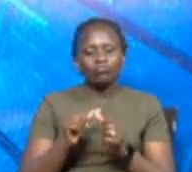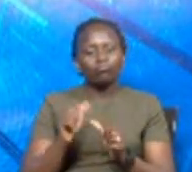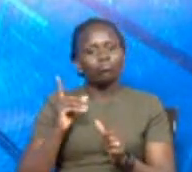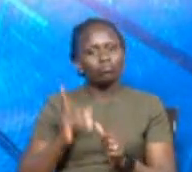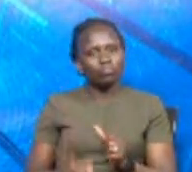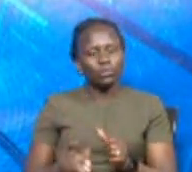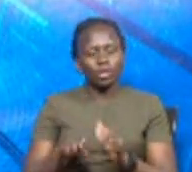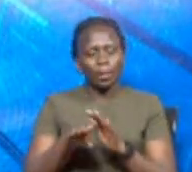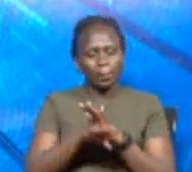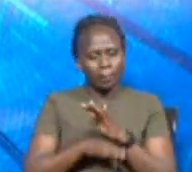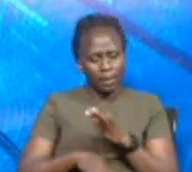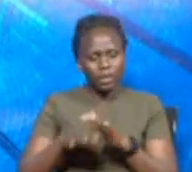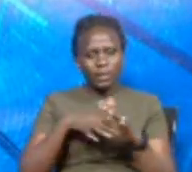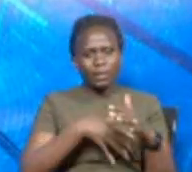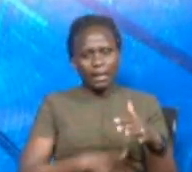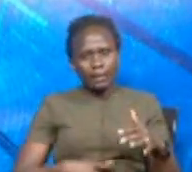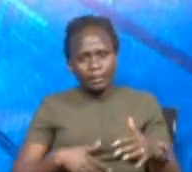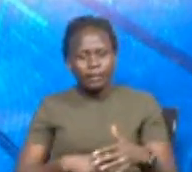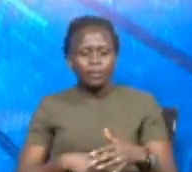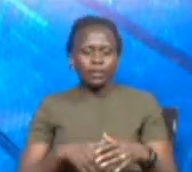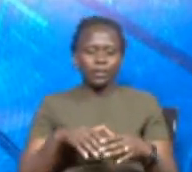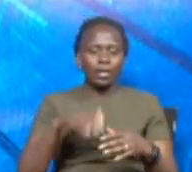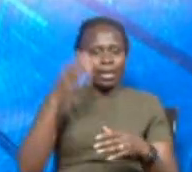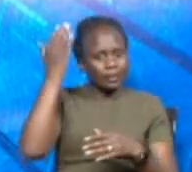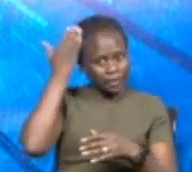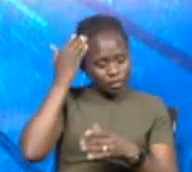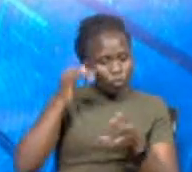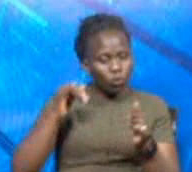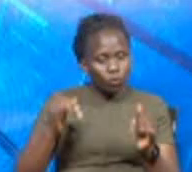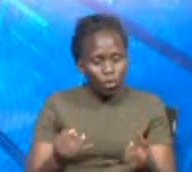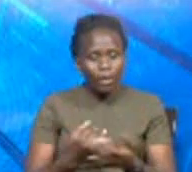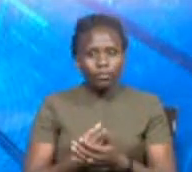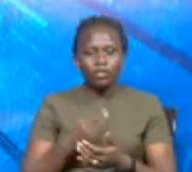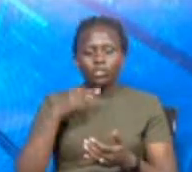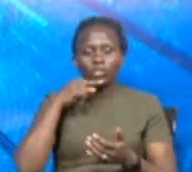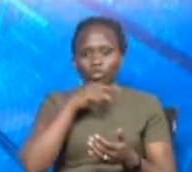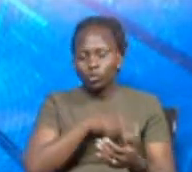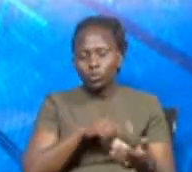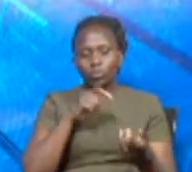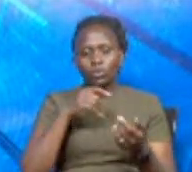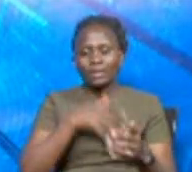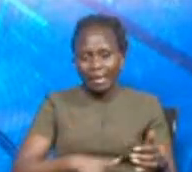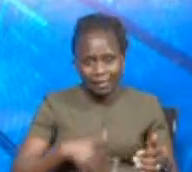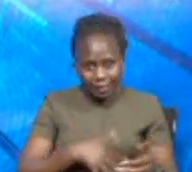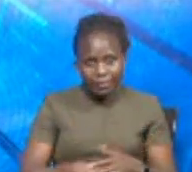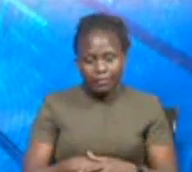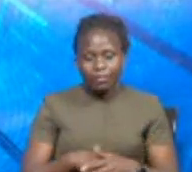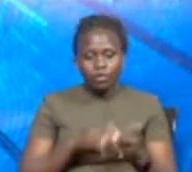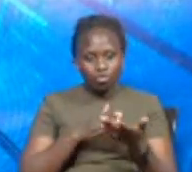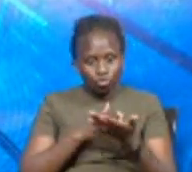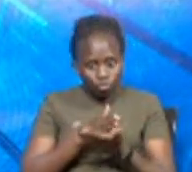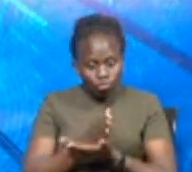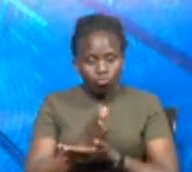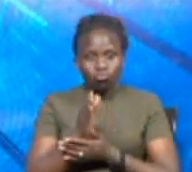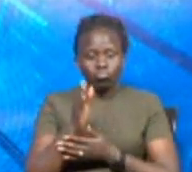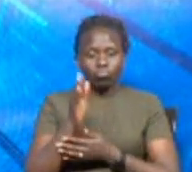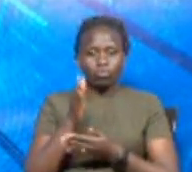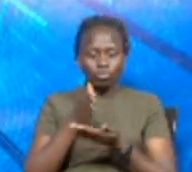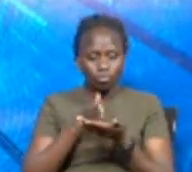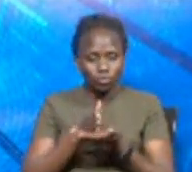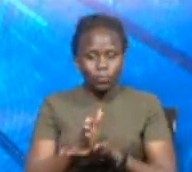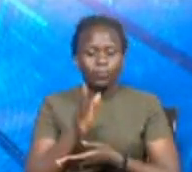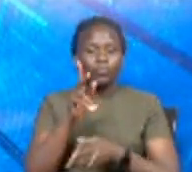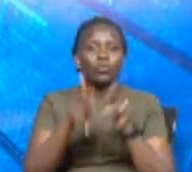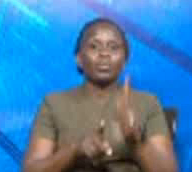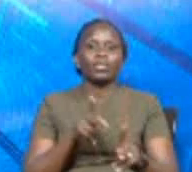basic scientists, we have clinical trialists, we have social scientists who really get into the